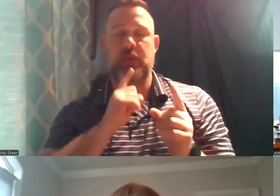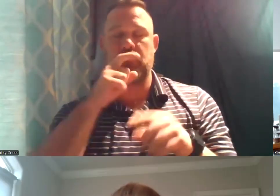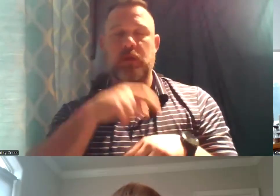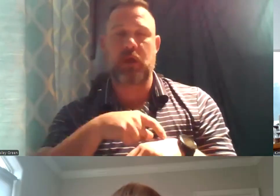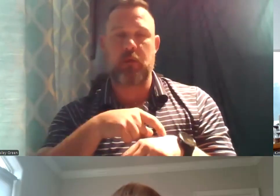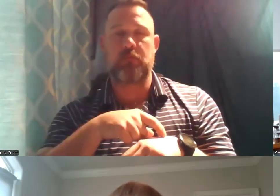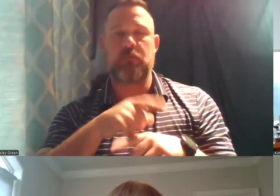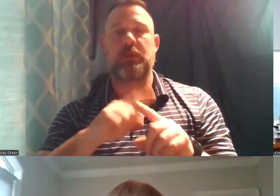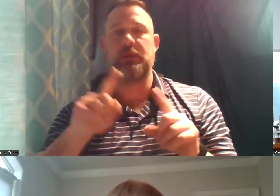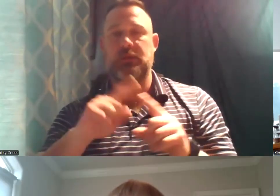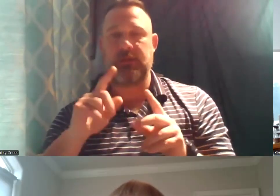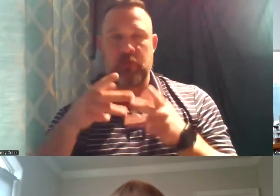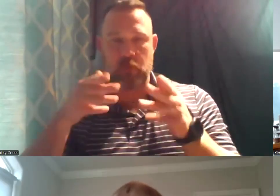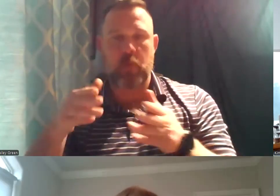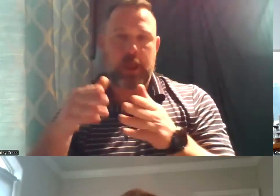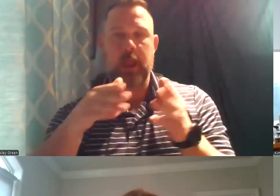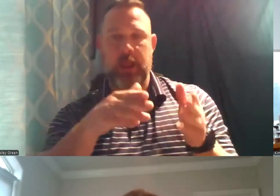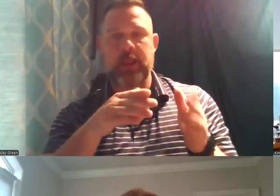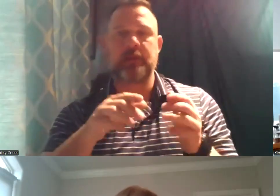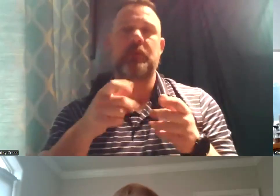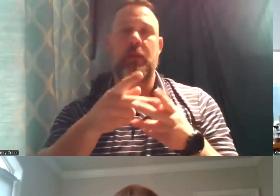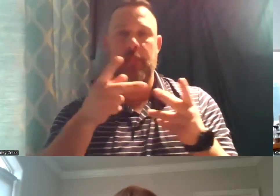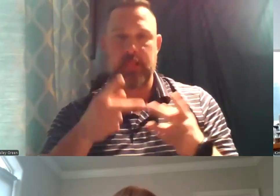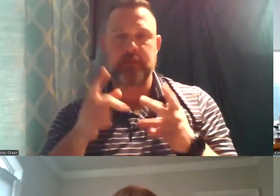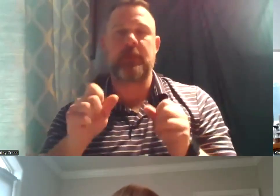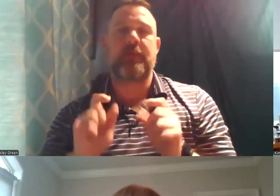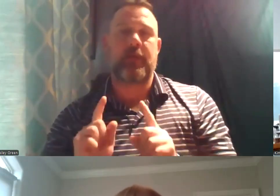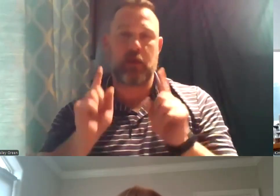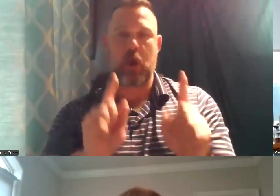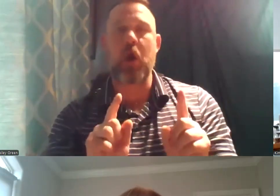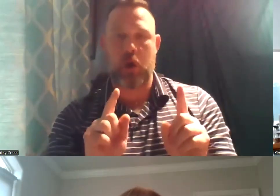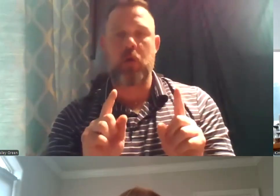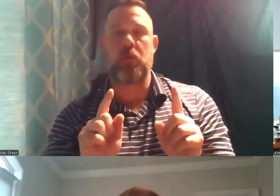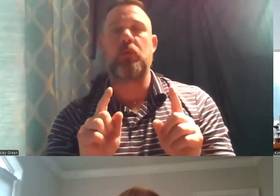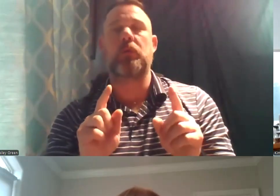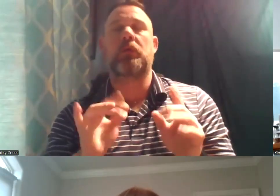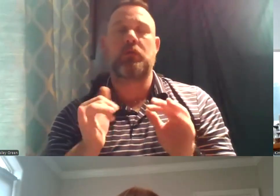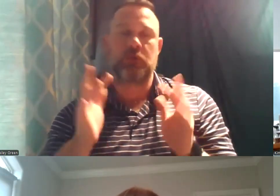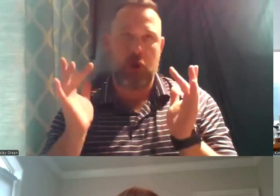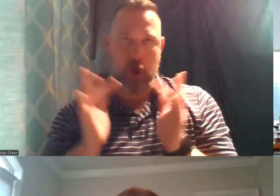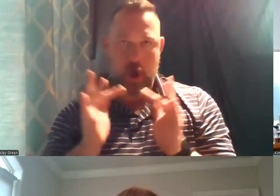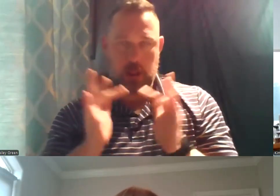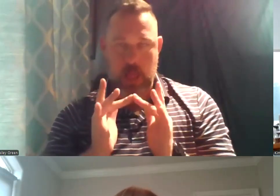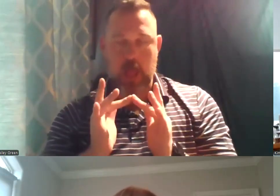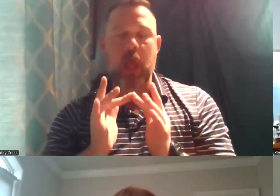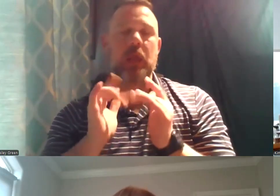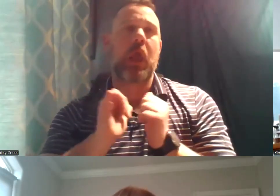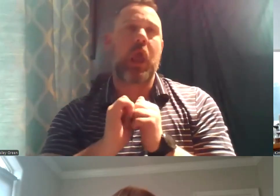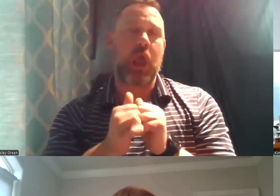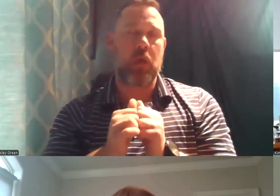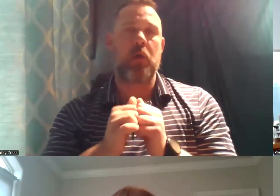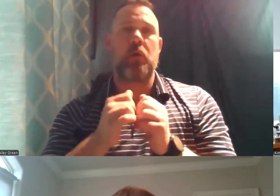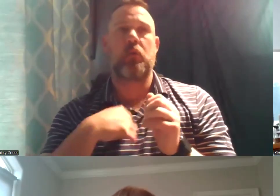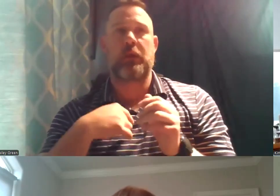what are the different modalities in addition to a place where people have to go, in addition to online? How are we actually being